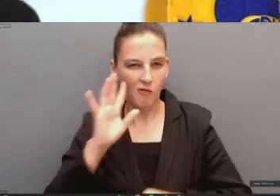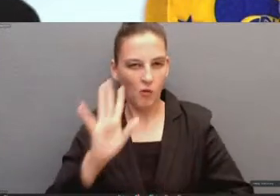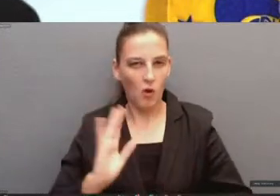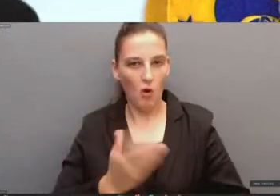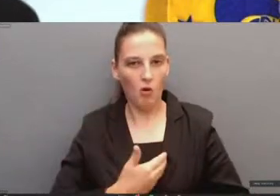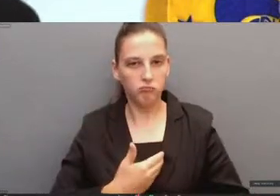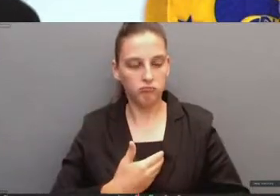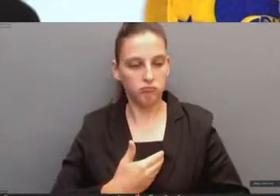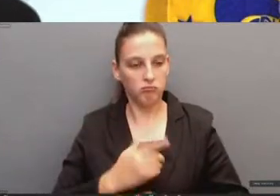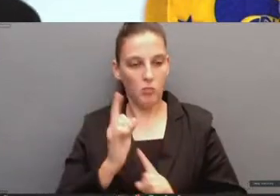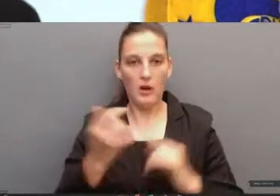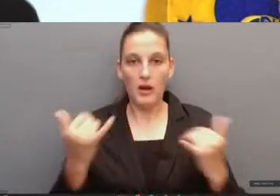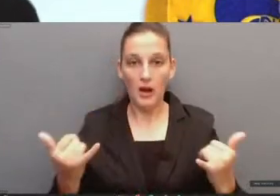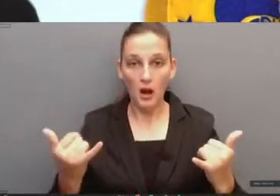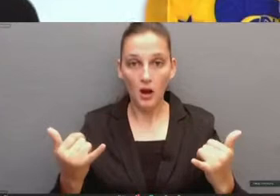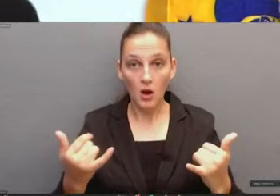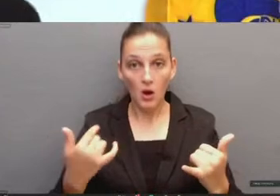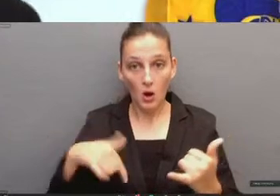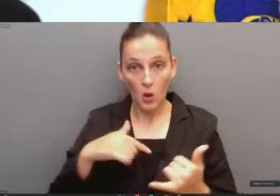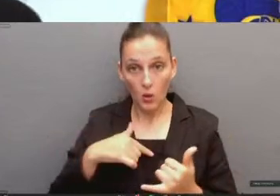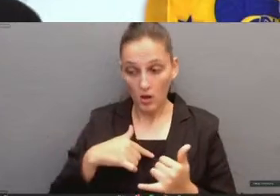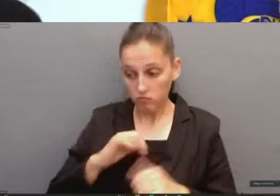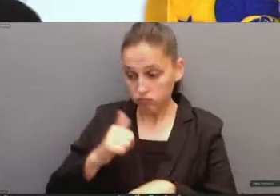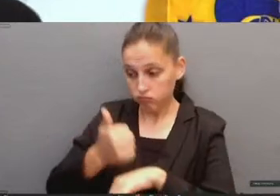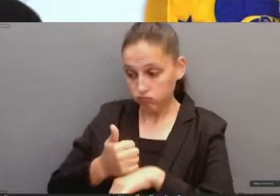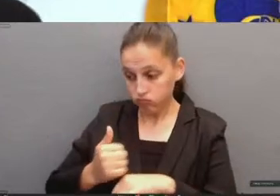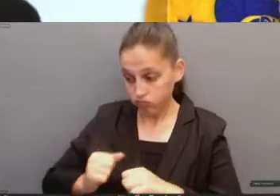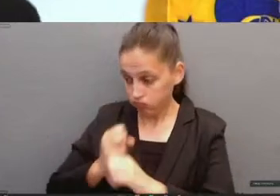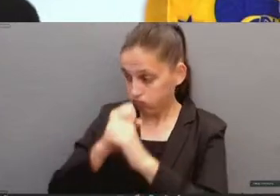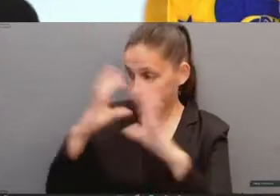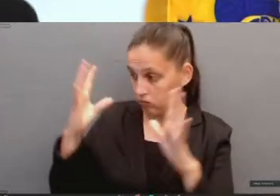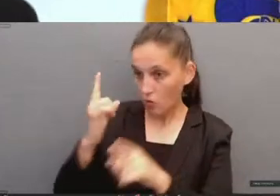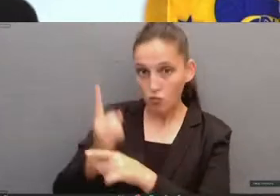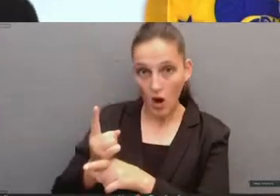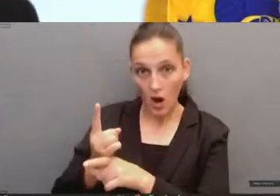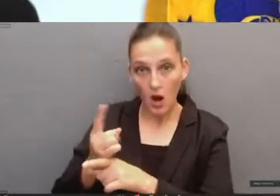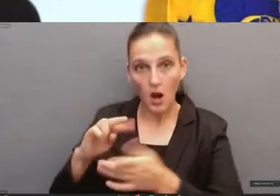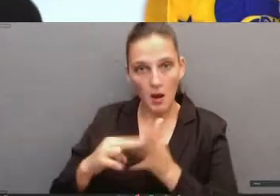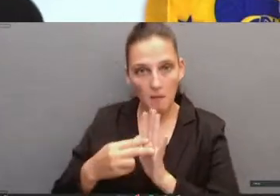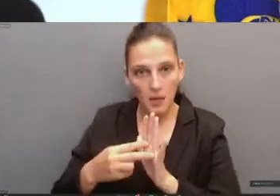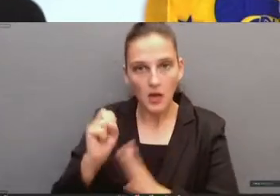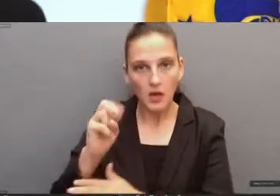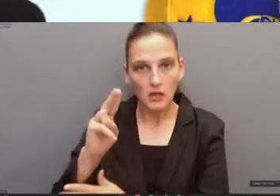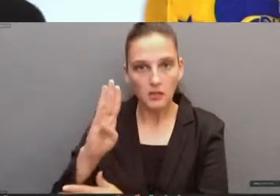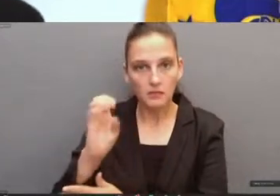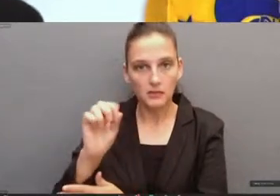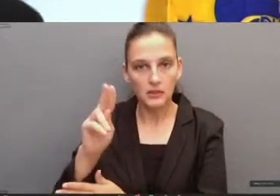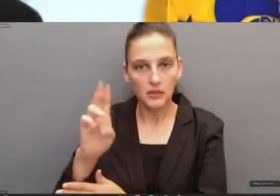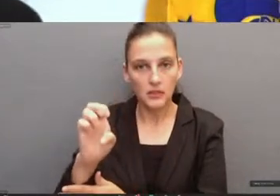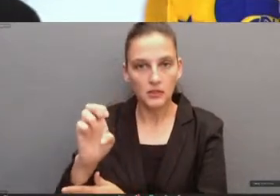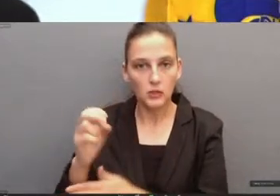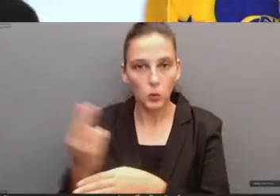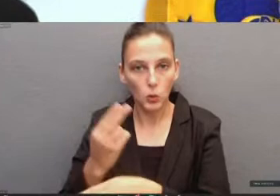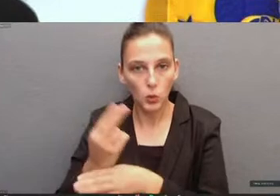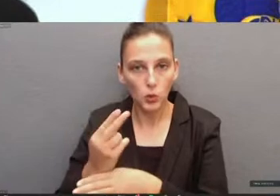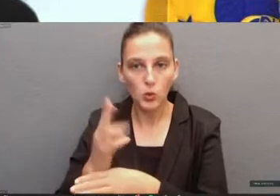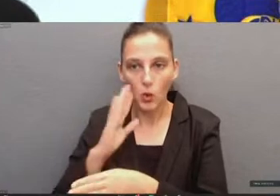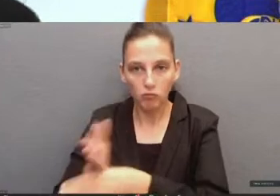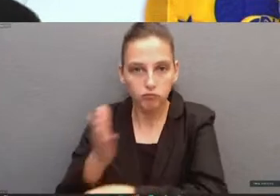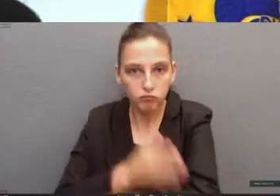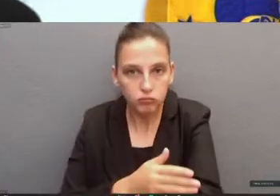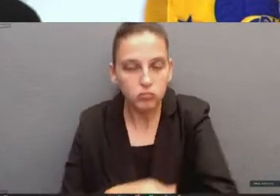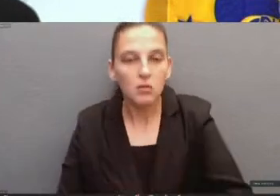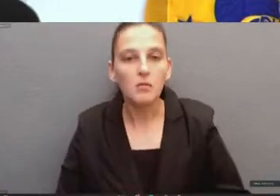not only will we improve mental health and substance use disorder outcomes, not only will we, I think, move a giant step closer to having the